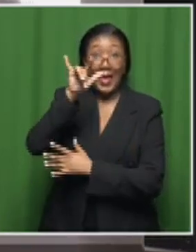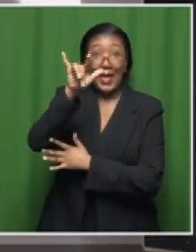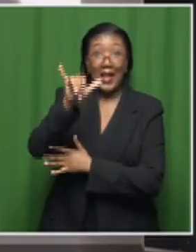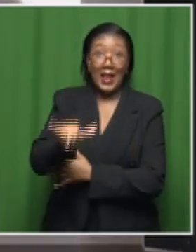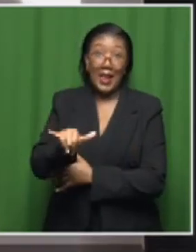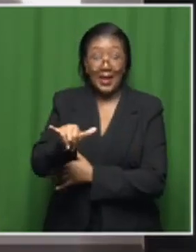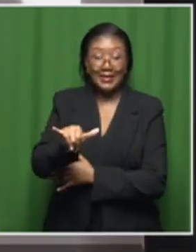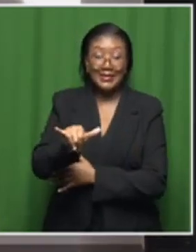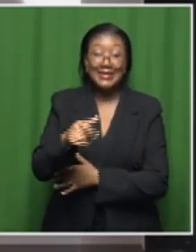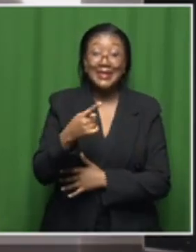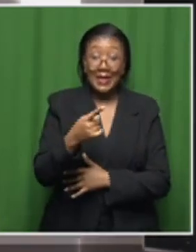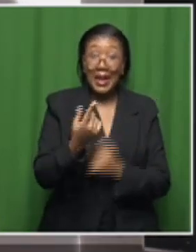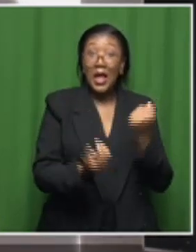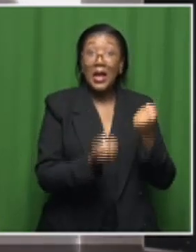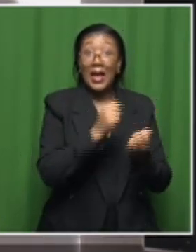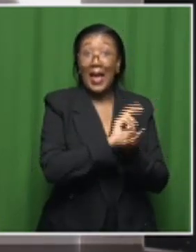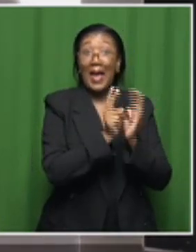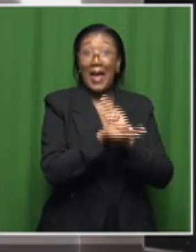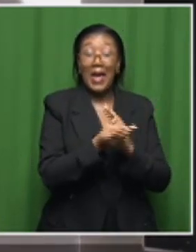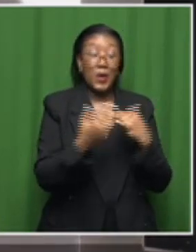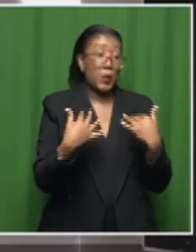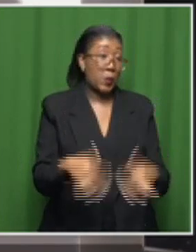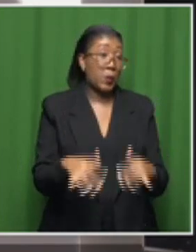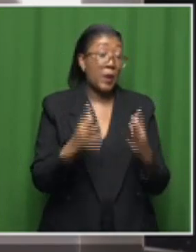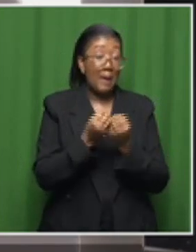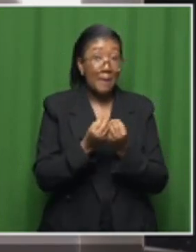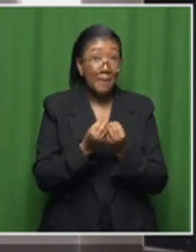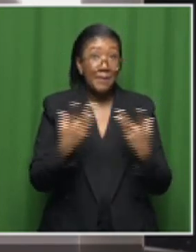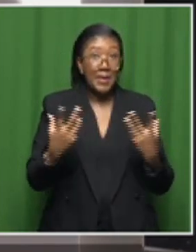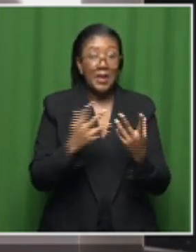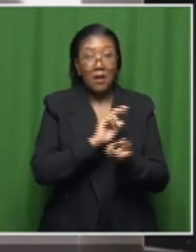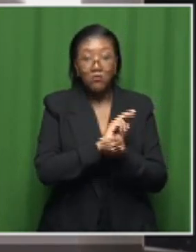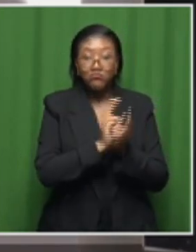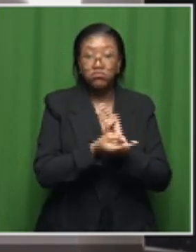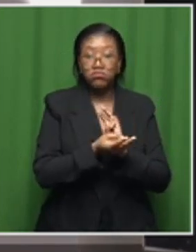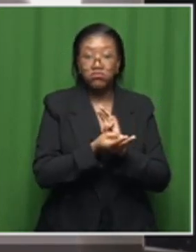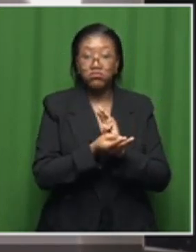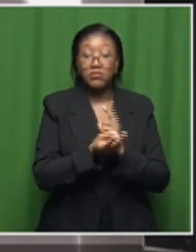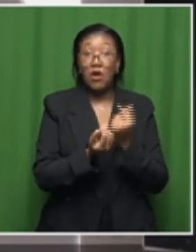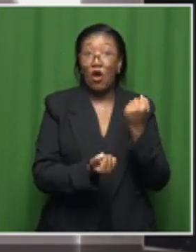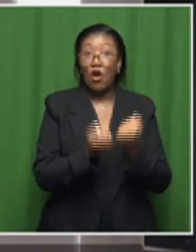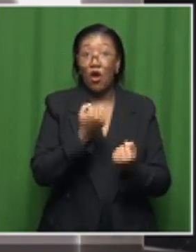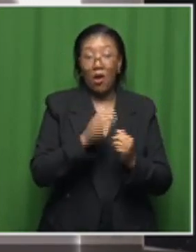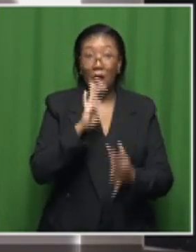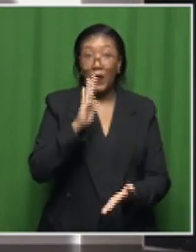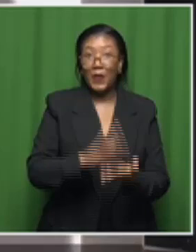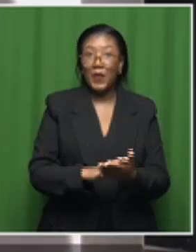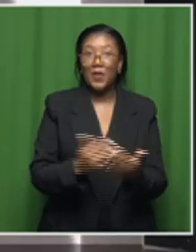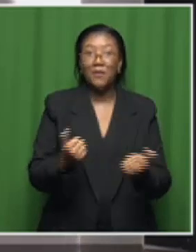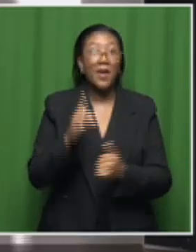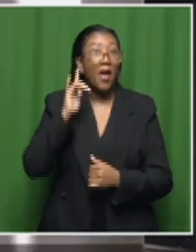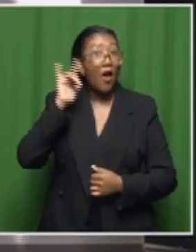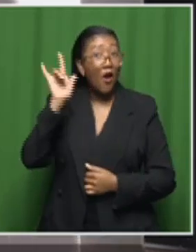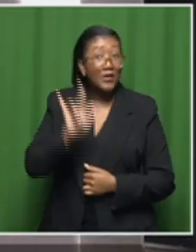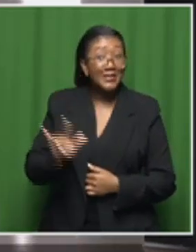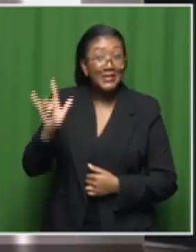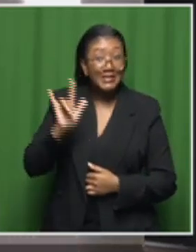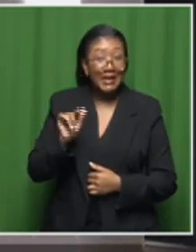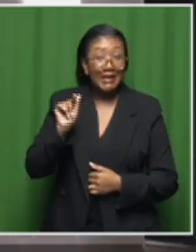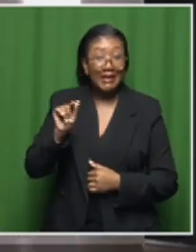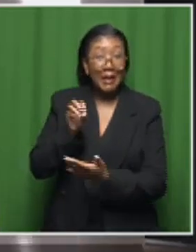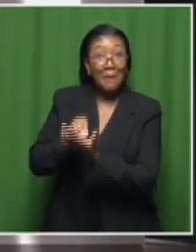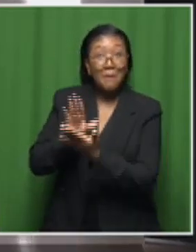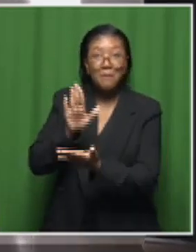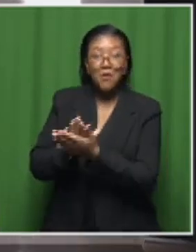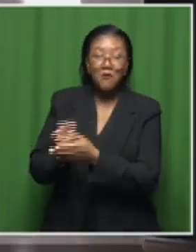said, listen, it is packed. So we've hired out most of our cars. The hotels are fully booked. So it's looking good.